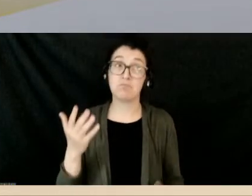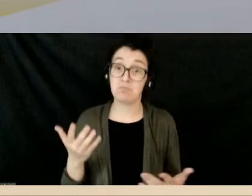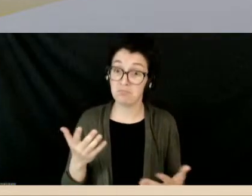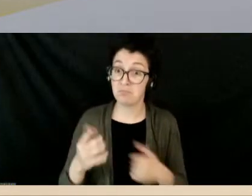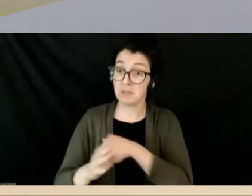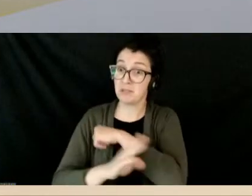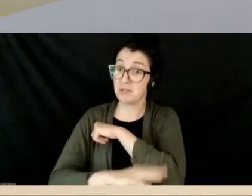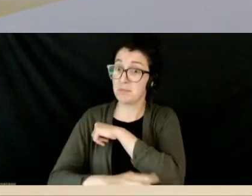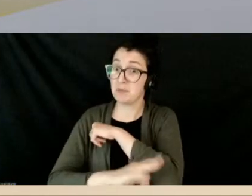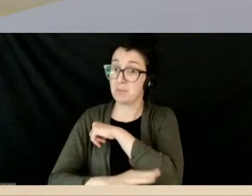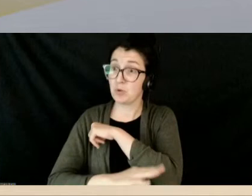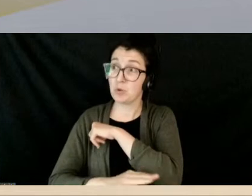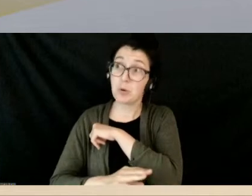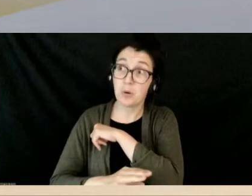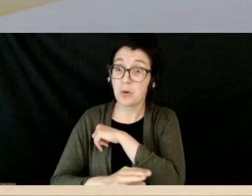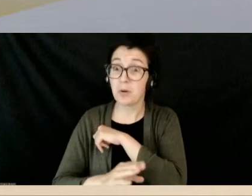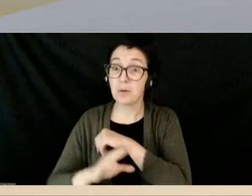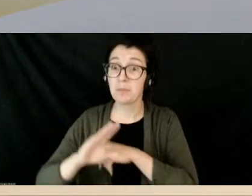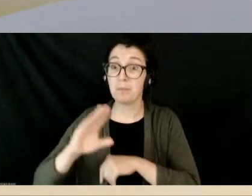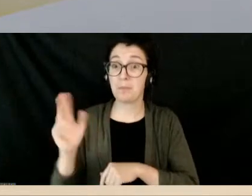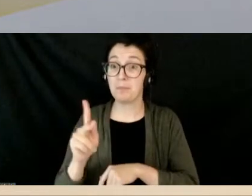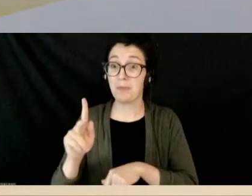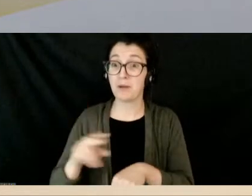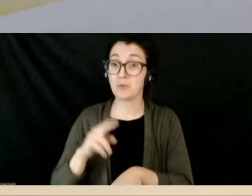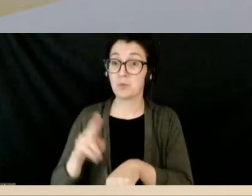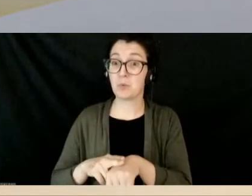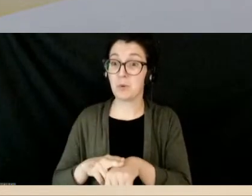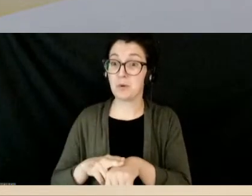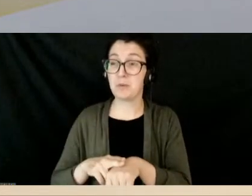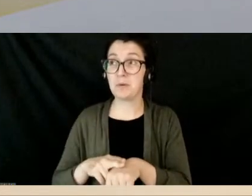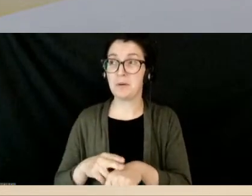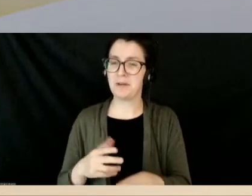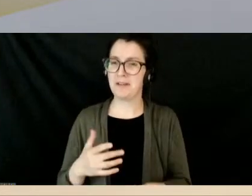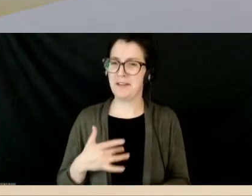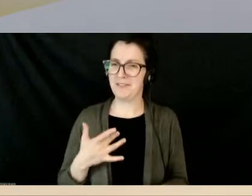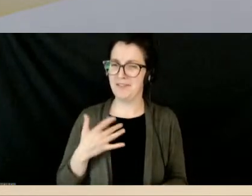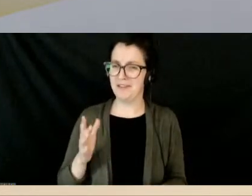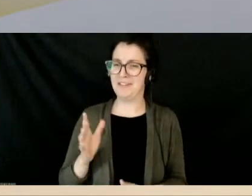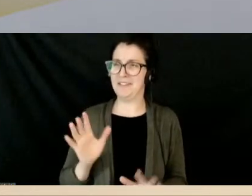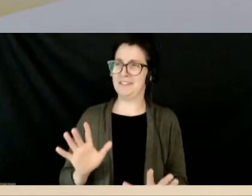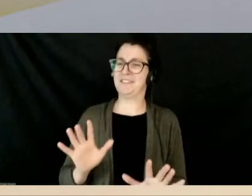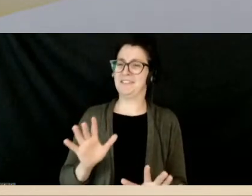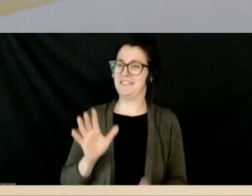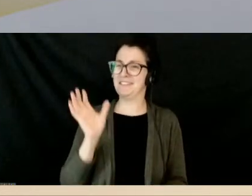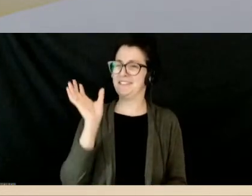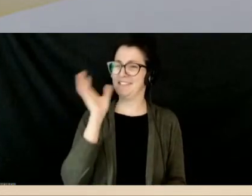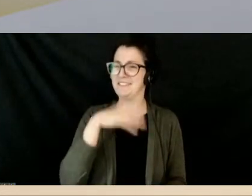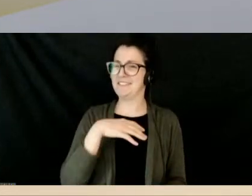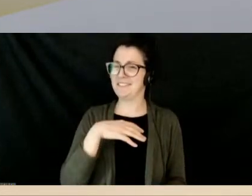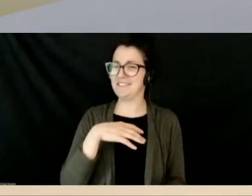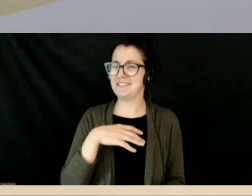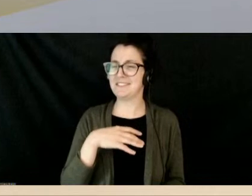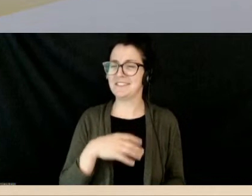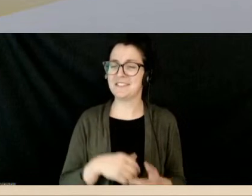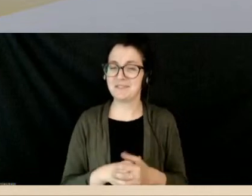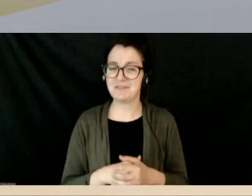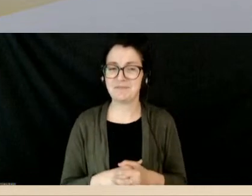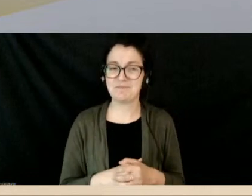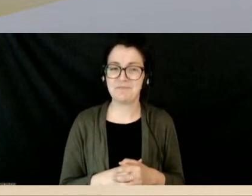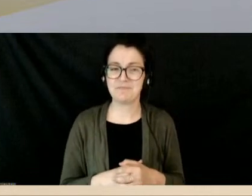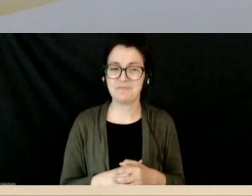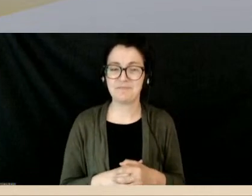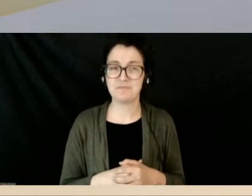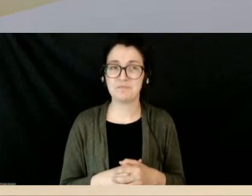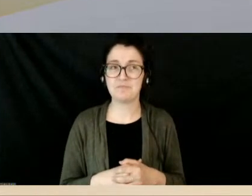September almost doesn't feel, well, I guess it feels kind of surreal. But, as we go